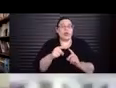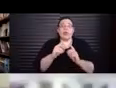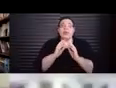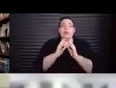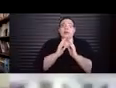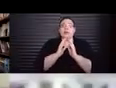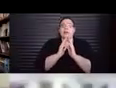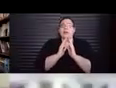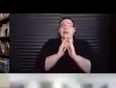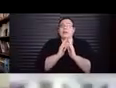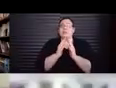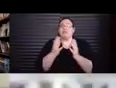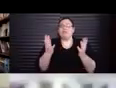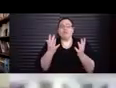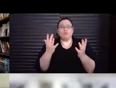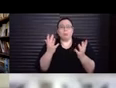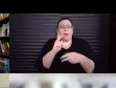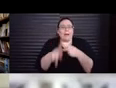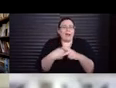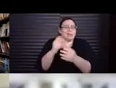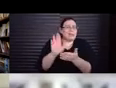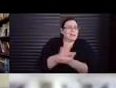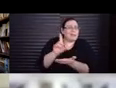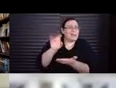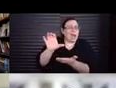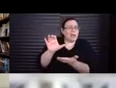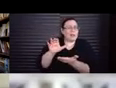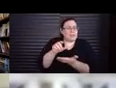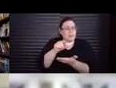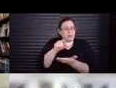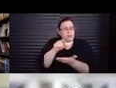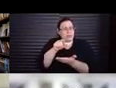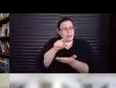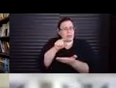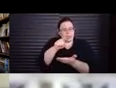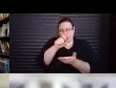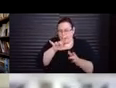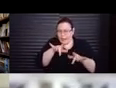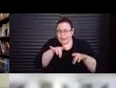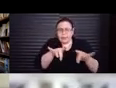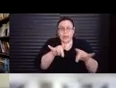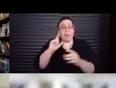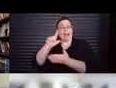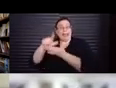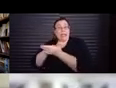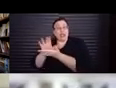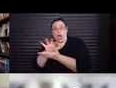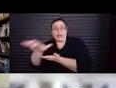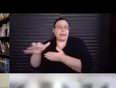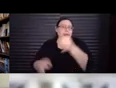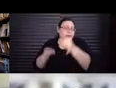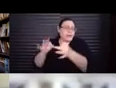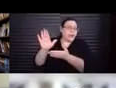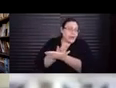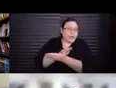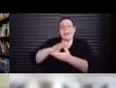what kinds of documents did you have to look through besides legal documents, right? Court documents and